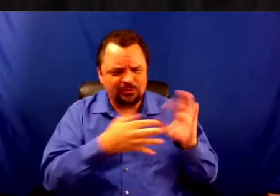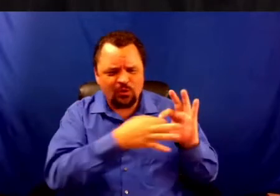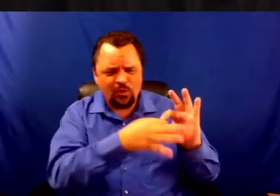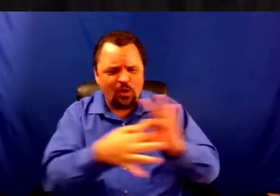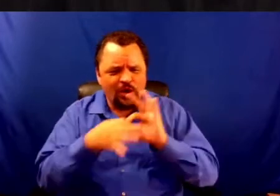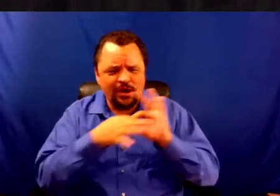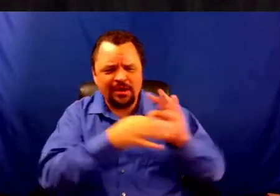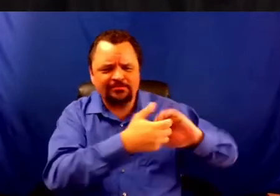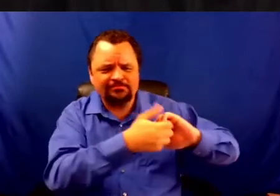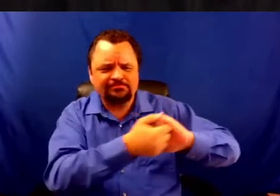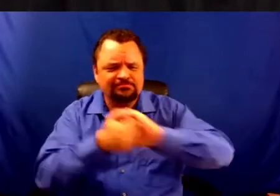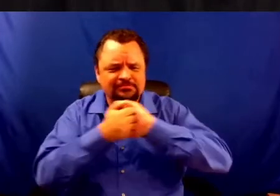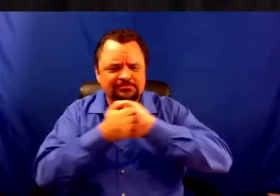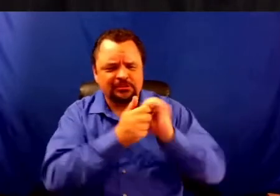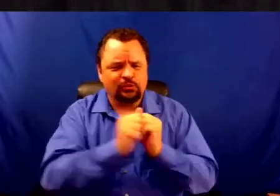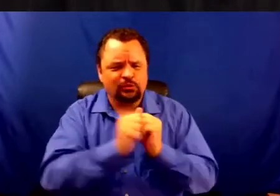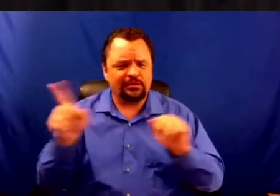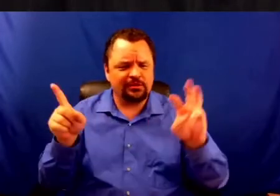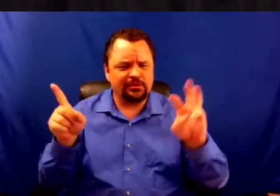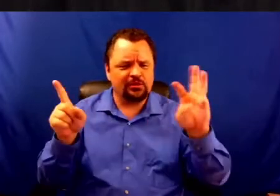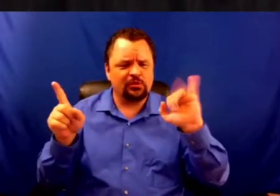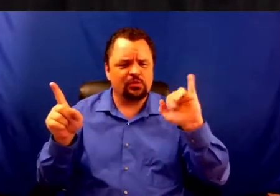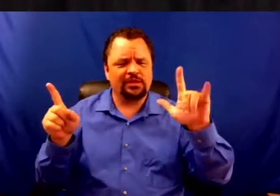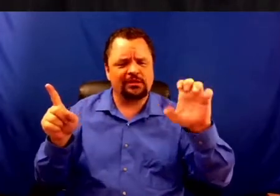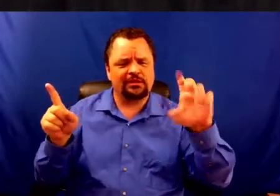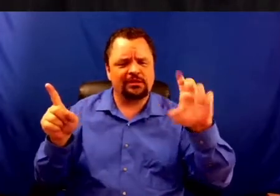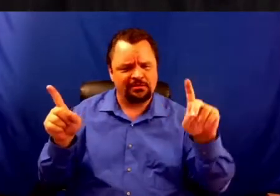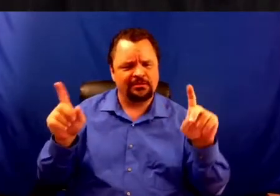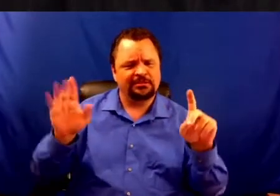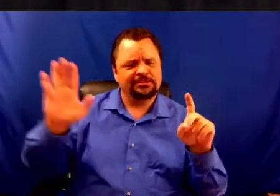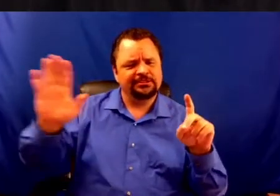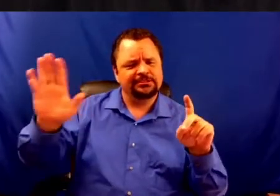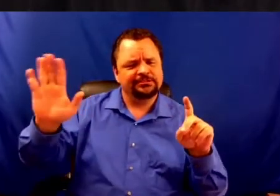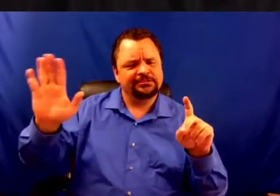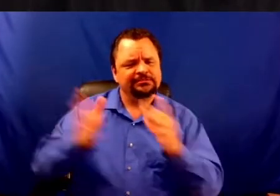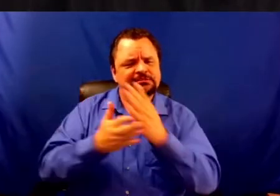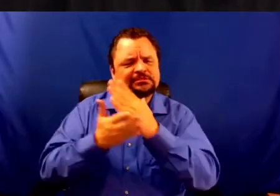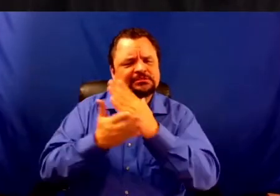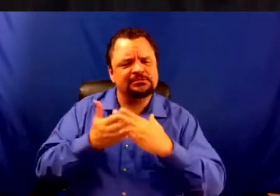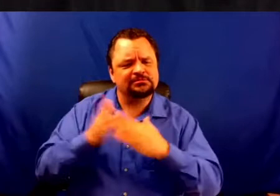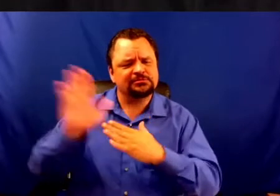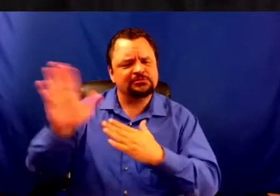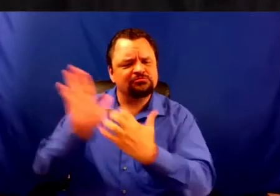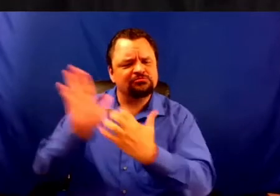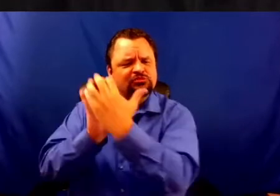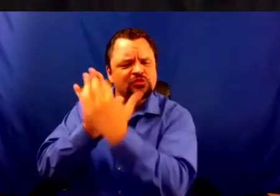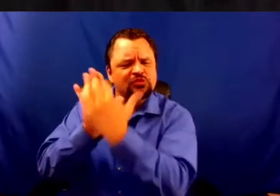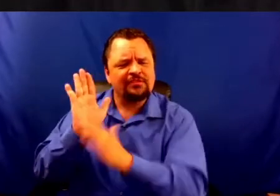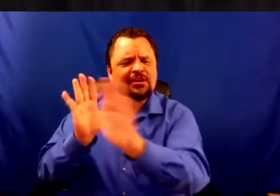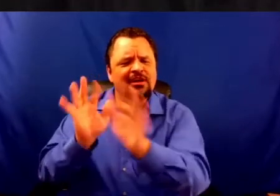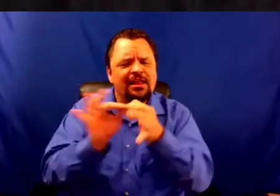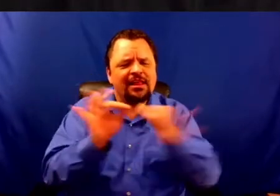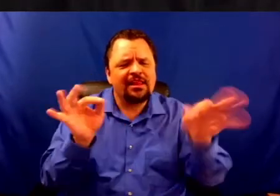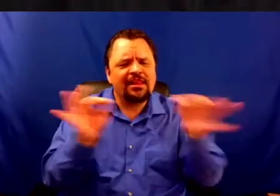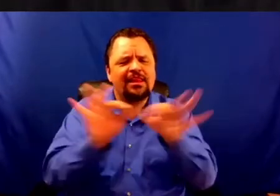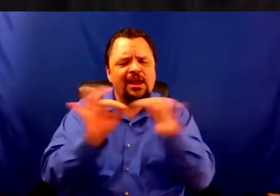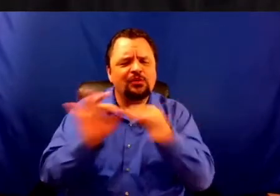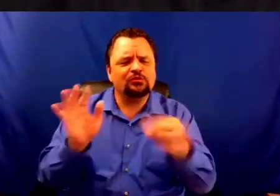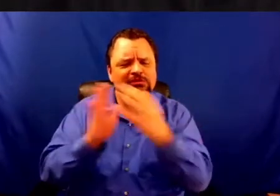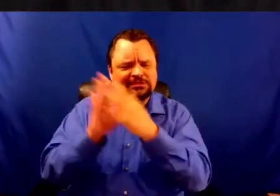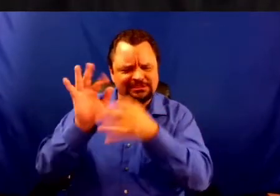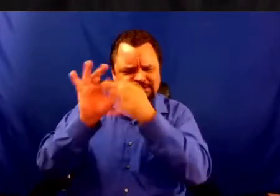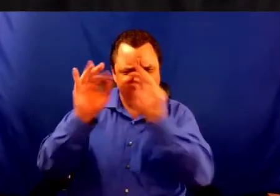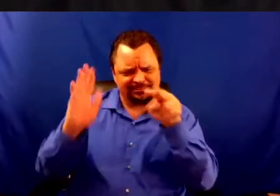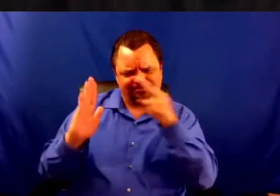with Director Whelan and her staff on some draft language that we could look at the next meeting. And then if it